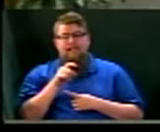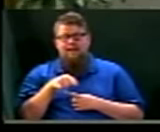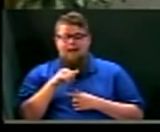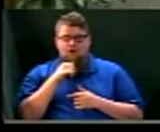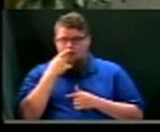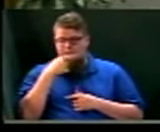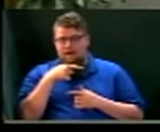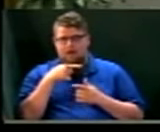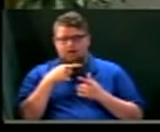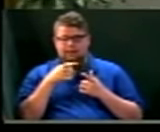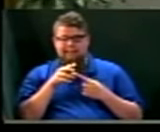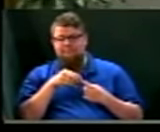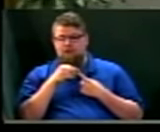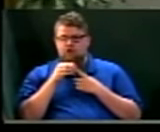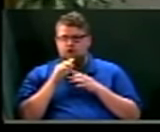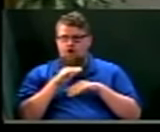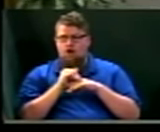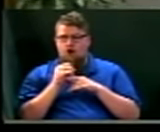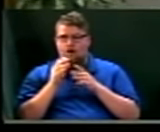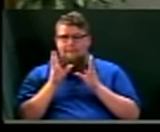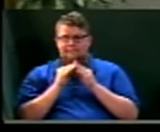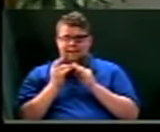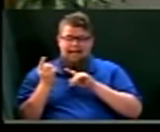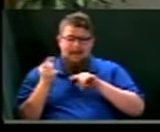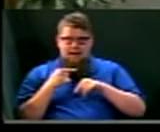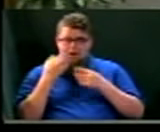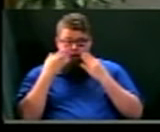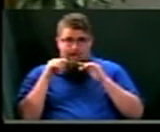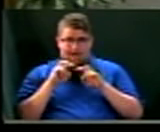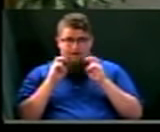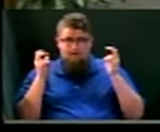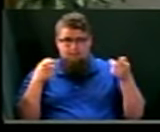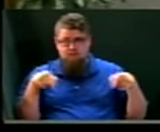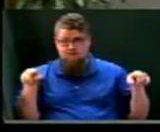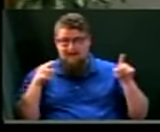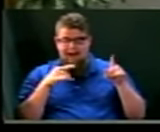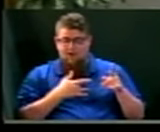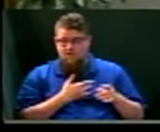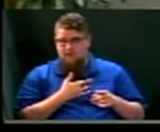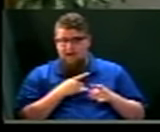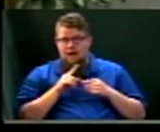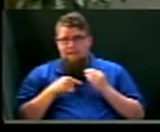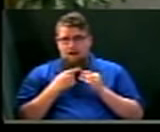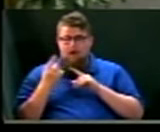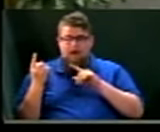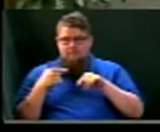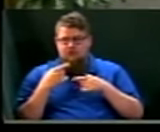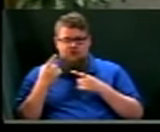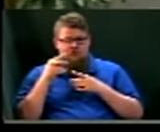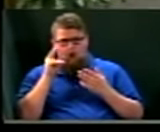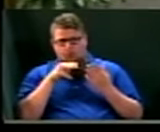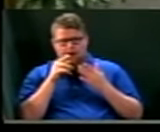calling a special called meeting and coming in, but I don't know how the rest of the board feels about coming back to read a letter tomorrow or the next day